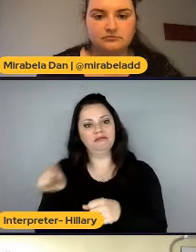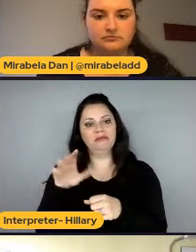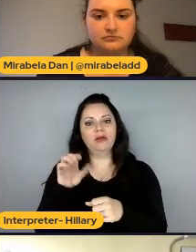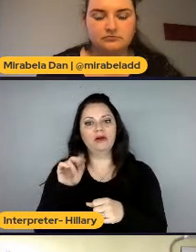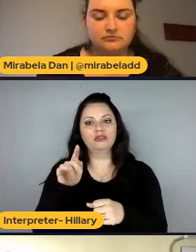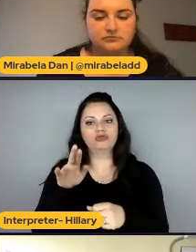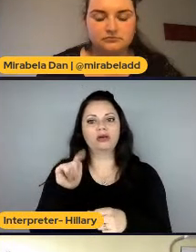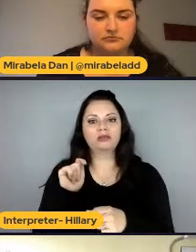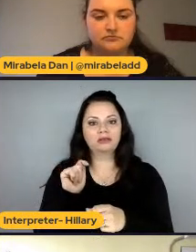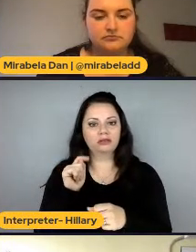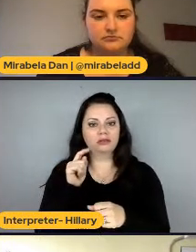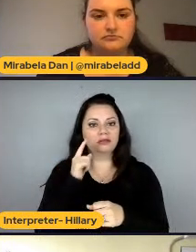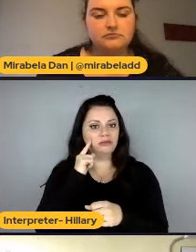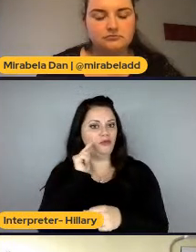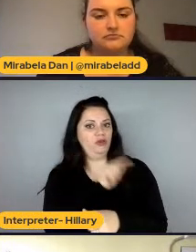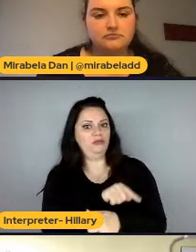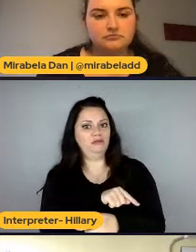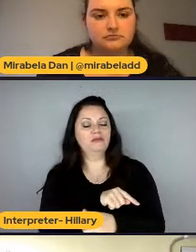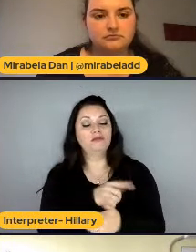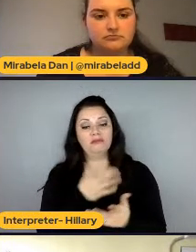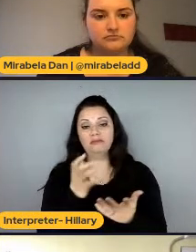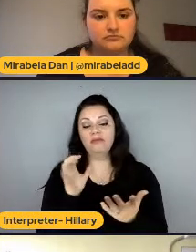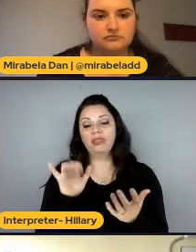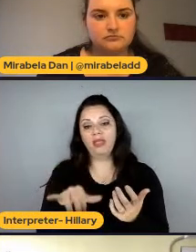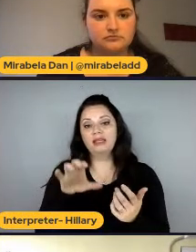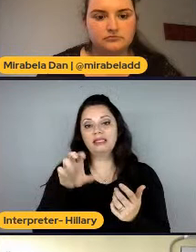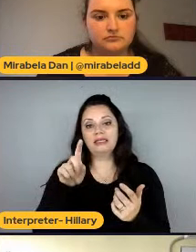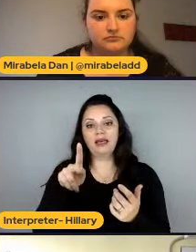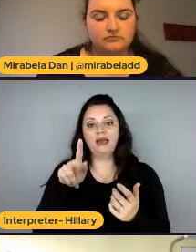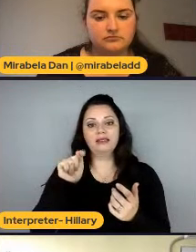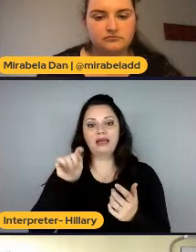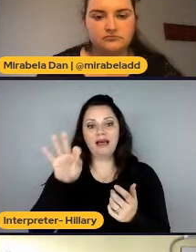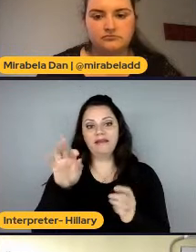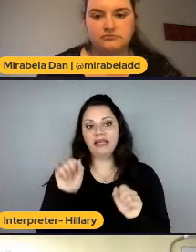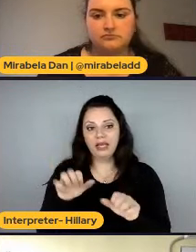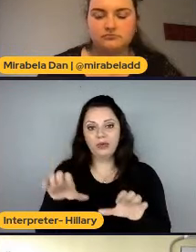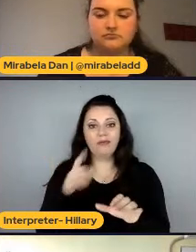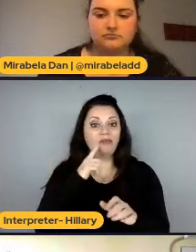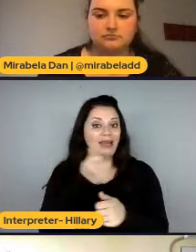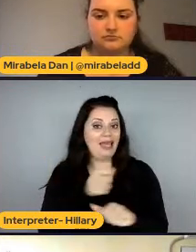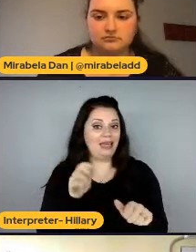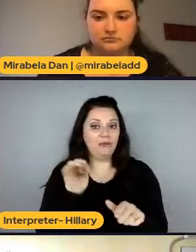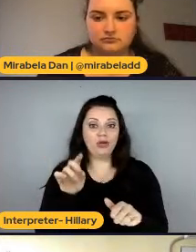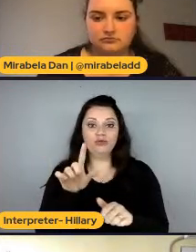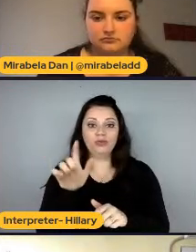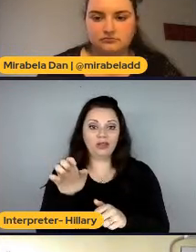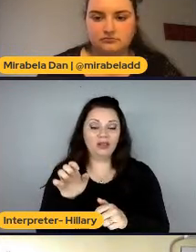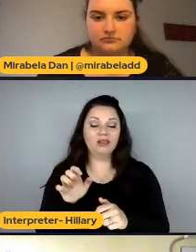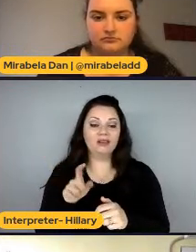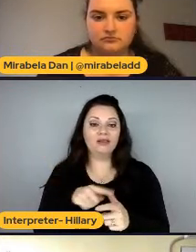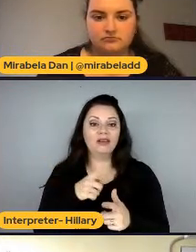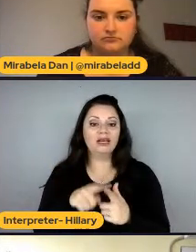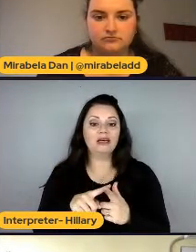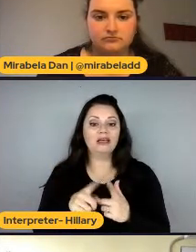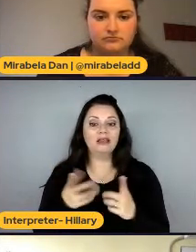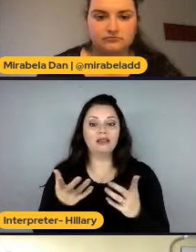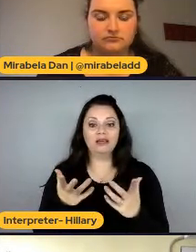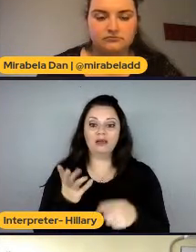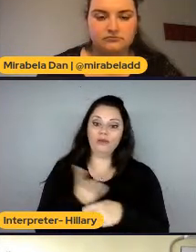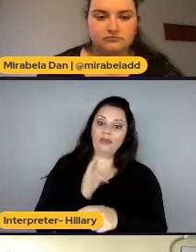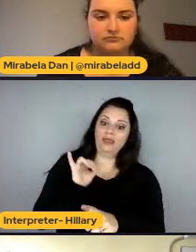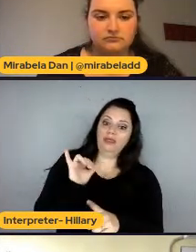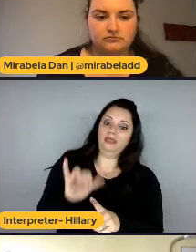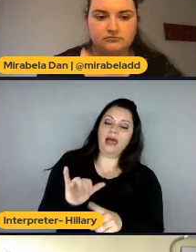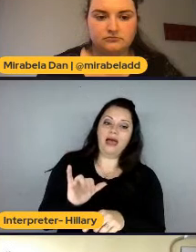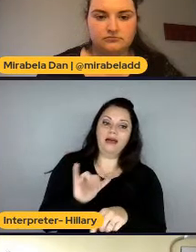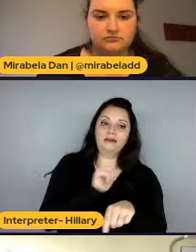constructs for it. So that's something the CDK-TF can do for any module, and then work with those constructs